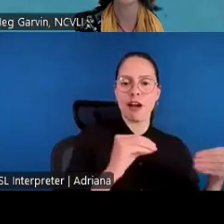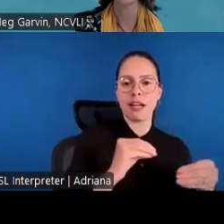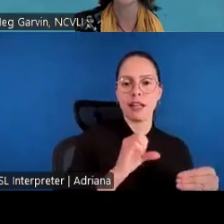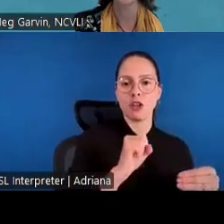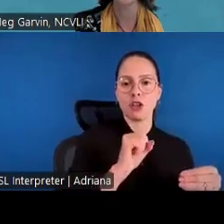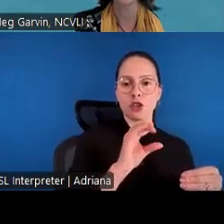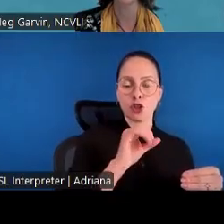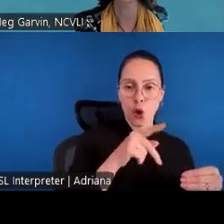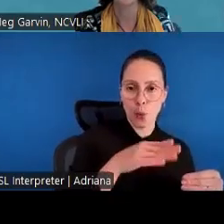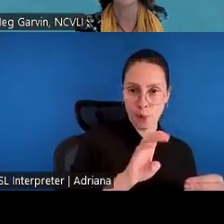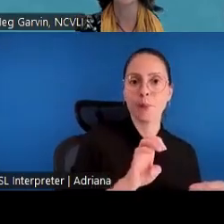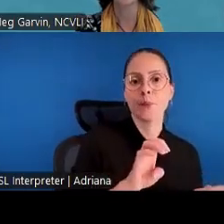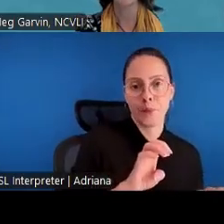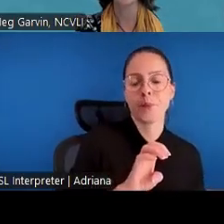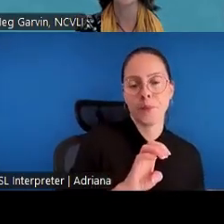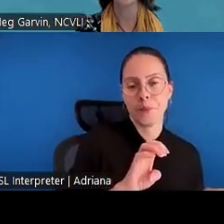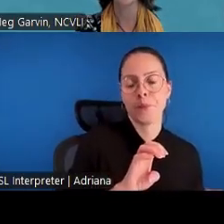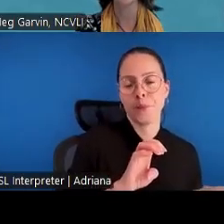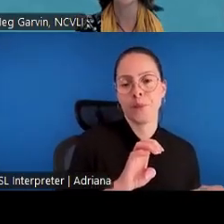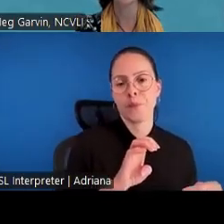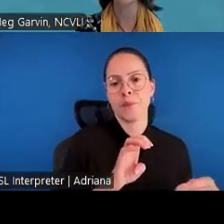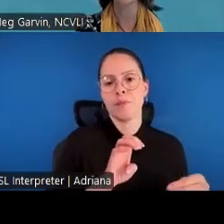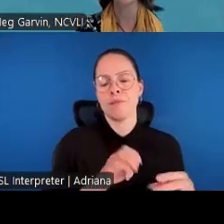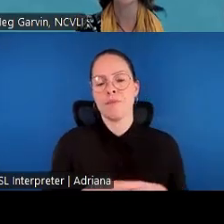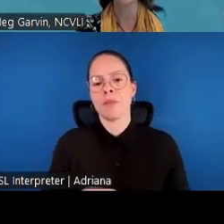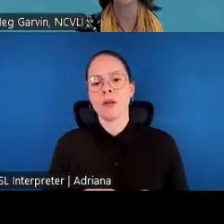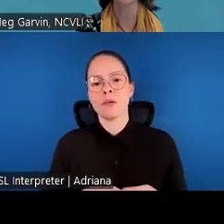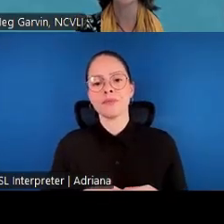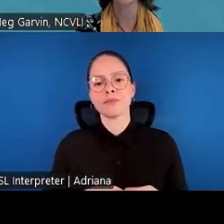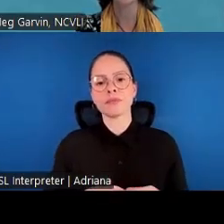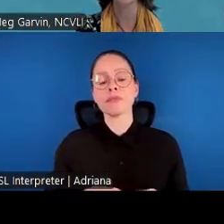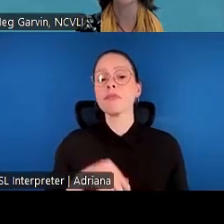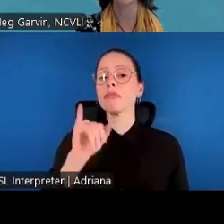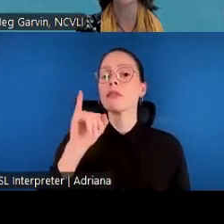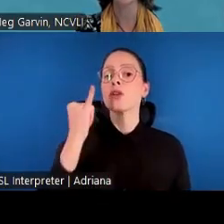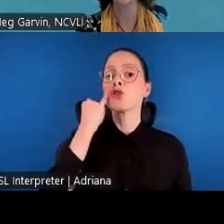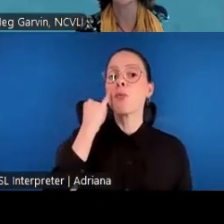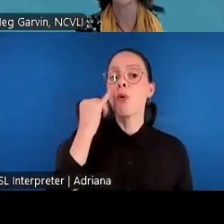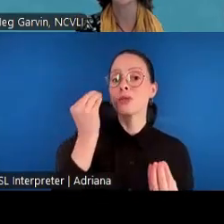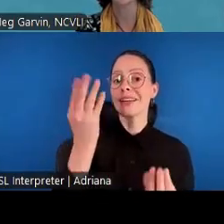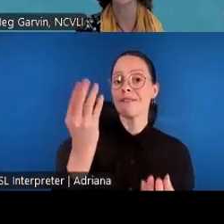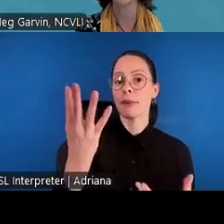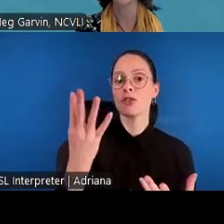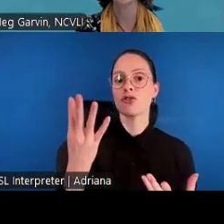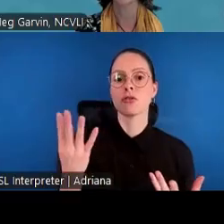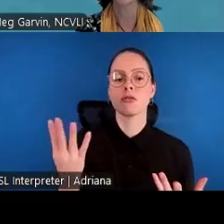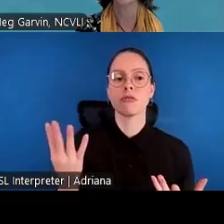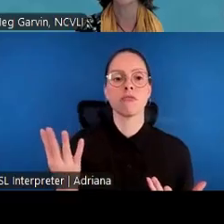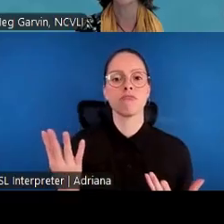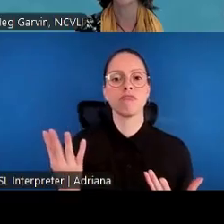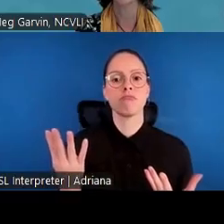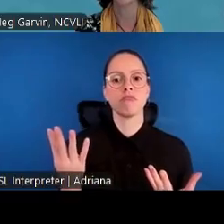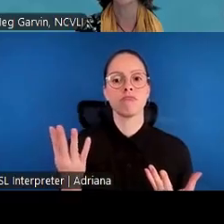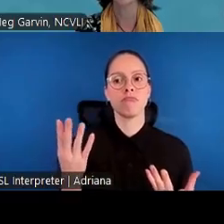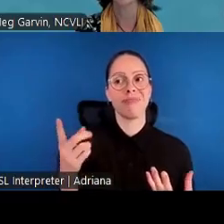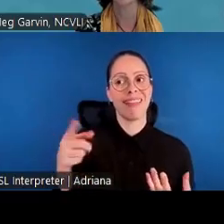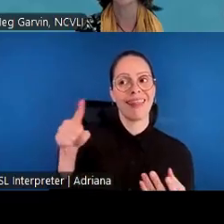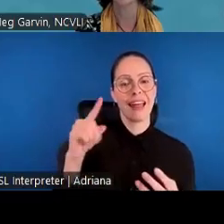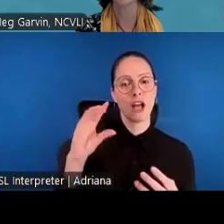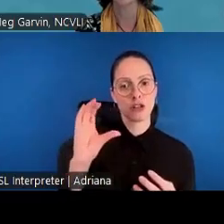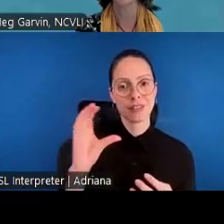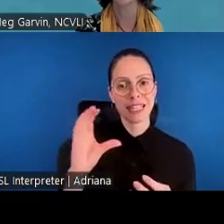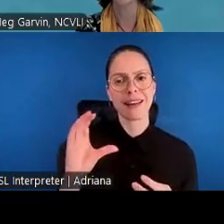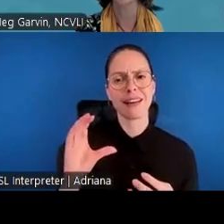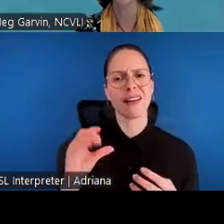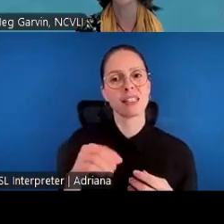client from the subpoenas themselves. If the information is they're seeking is civilian